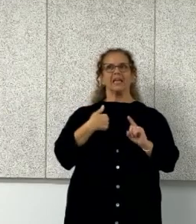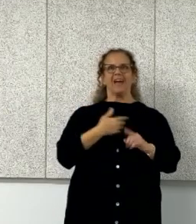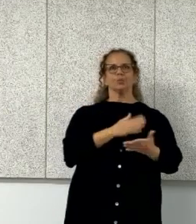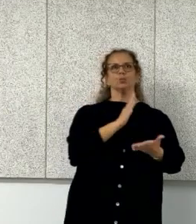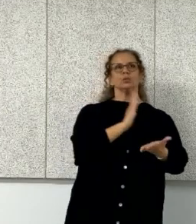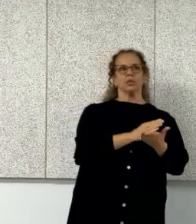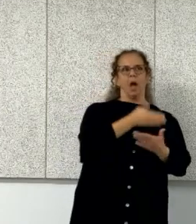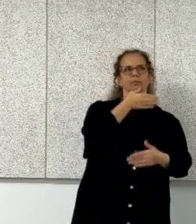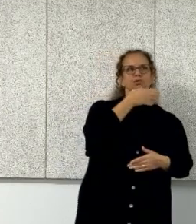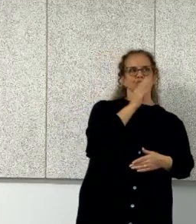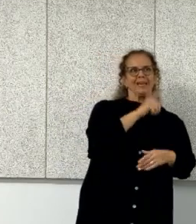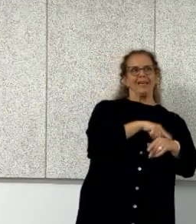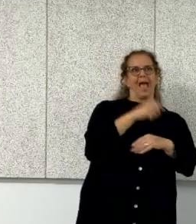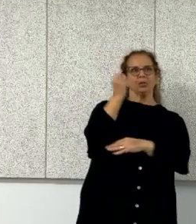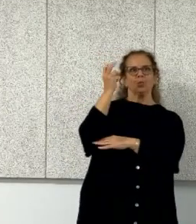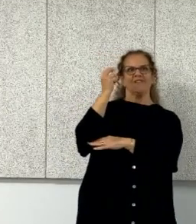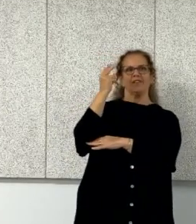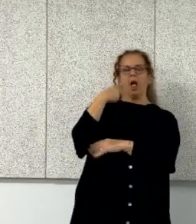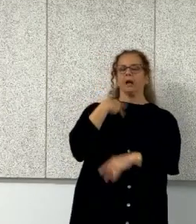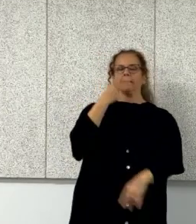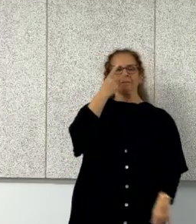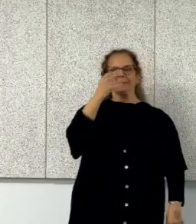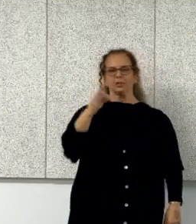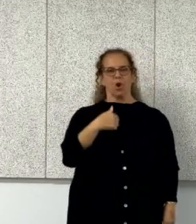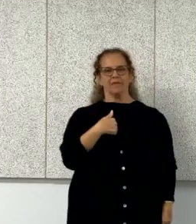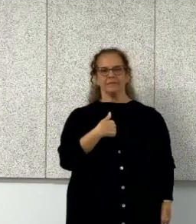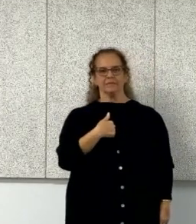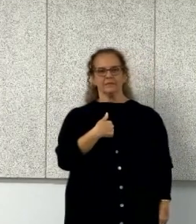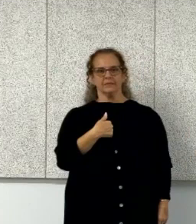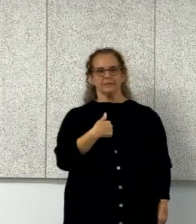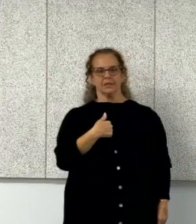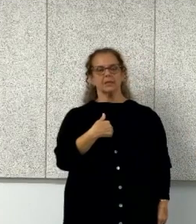noon, it pisses me off to like know,